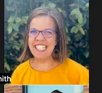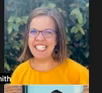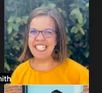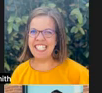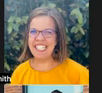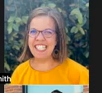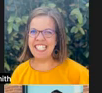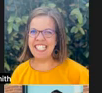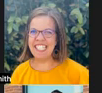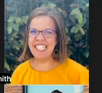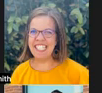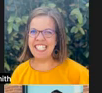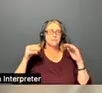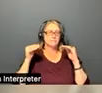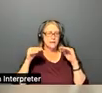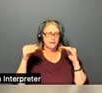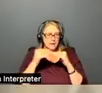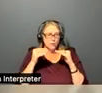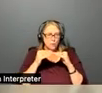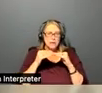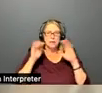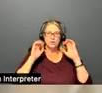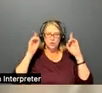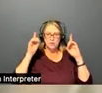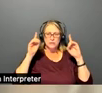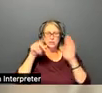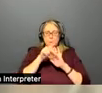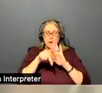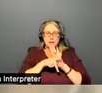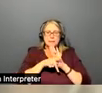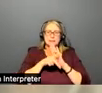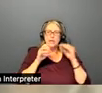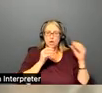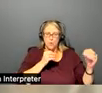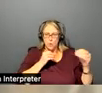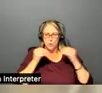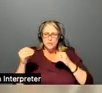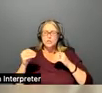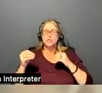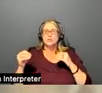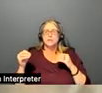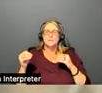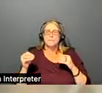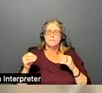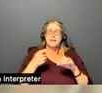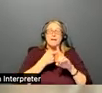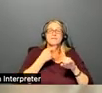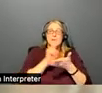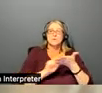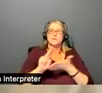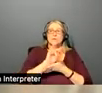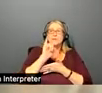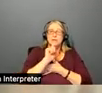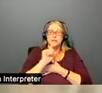equity in education, policy, organization, and leadership from the University of Illinois